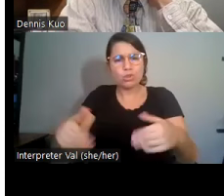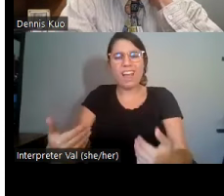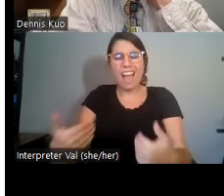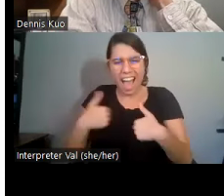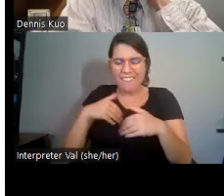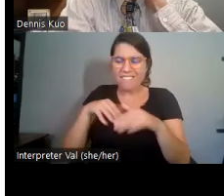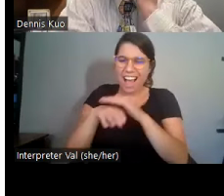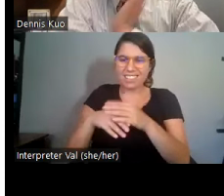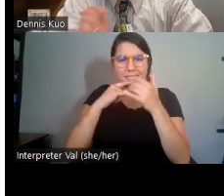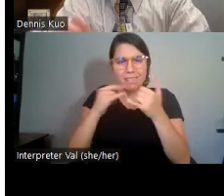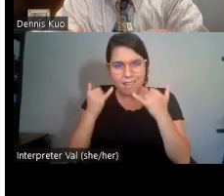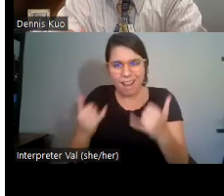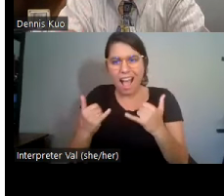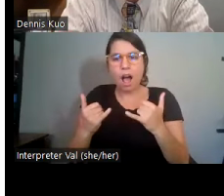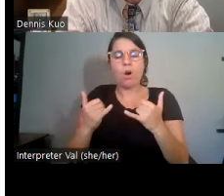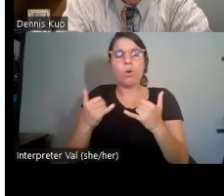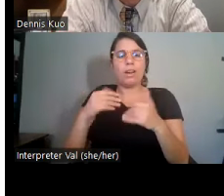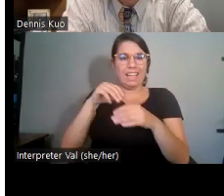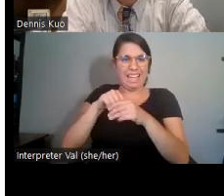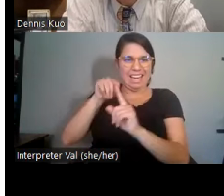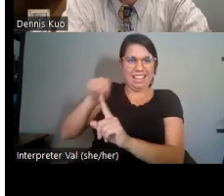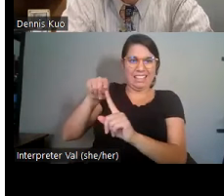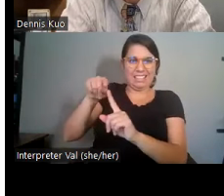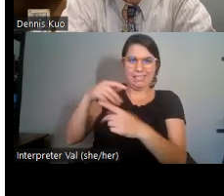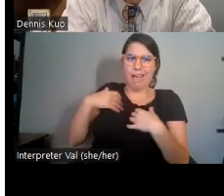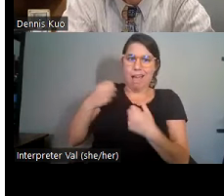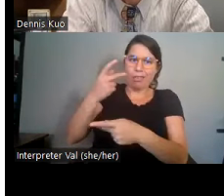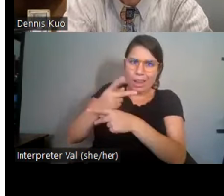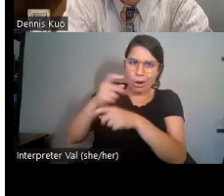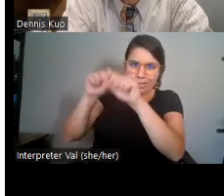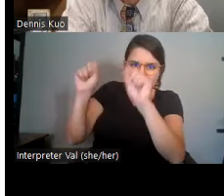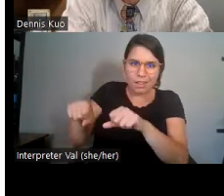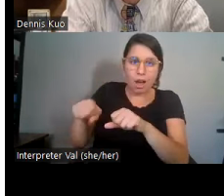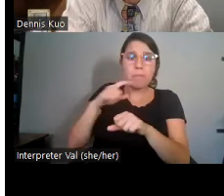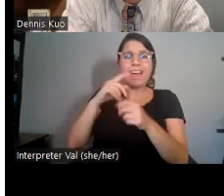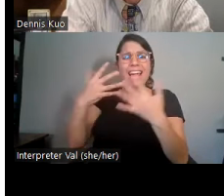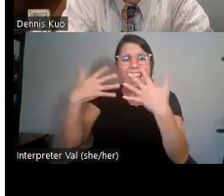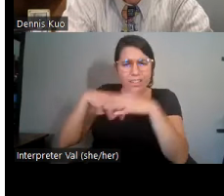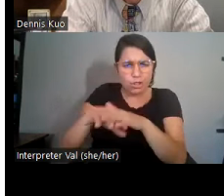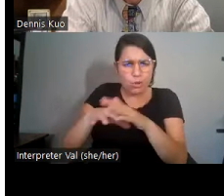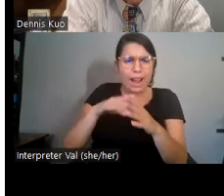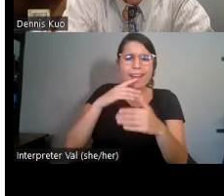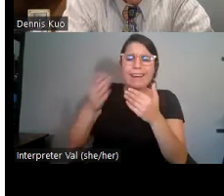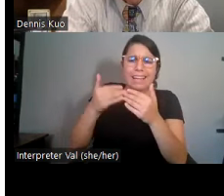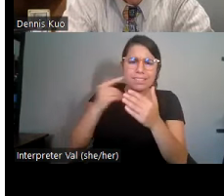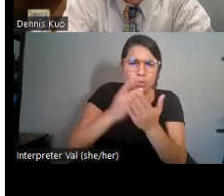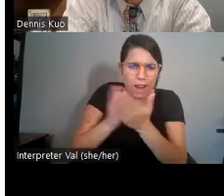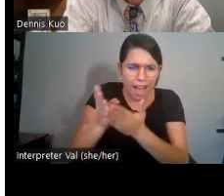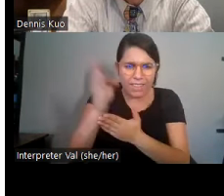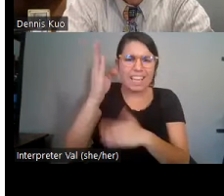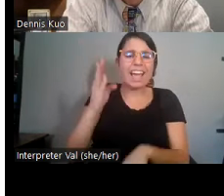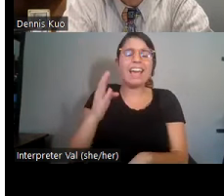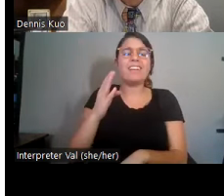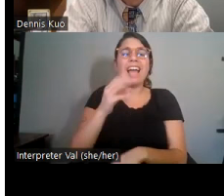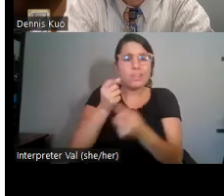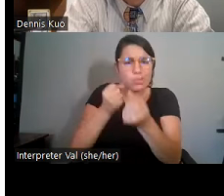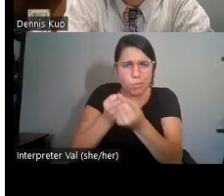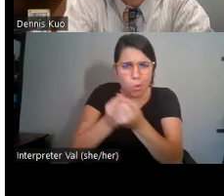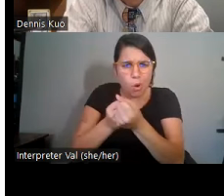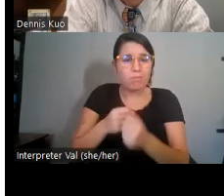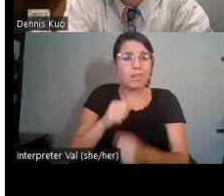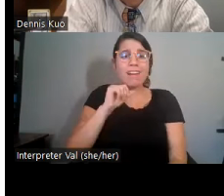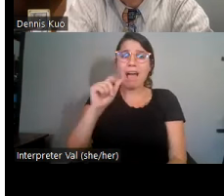integrated, easy to navigate, high quality healthcare and supports they need, including but not limited to physical, oral, and